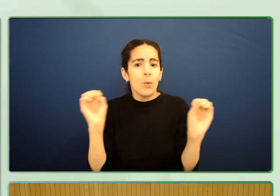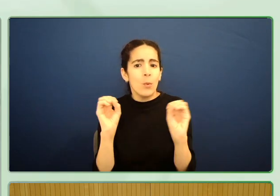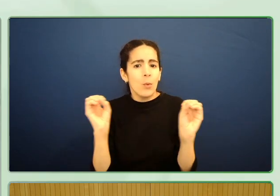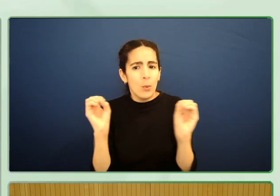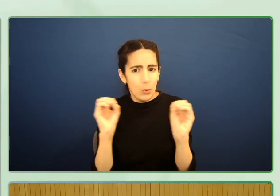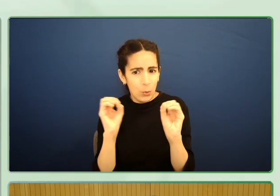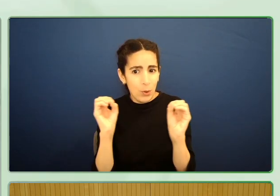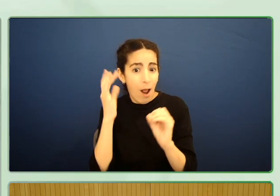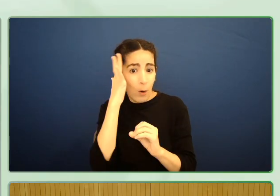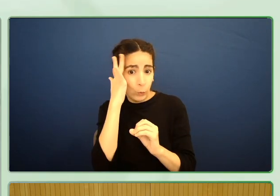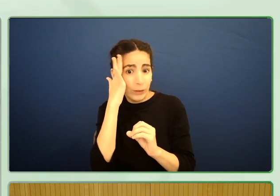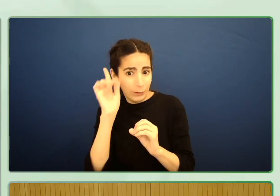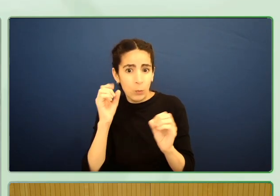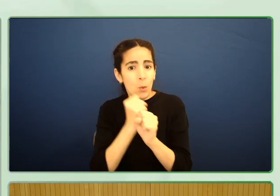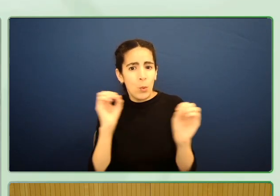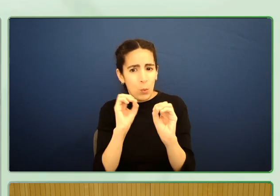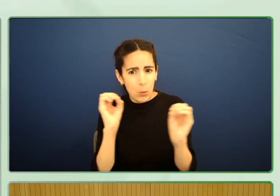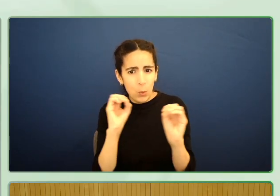America.